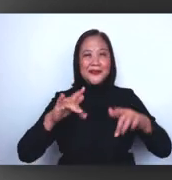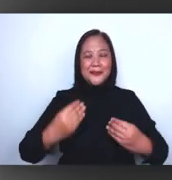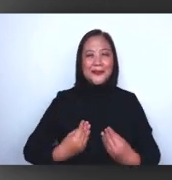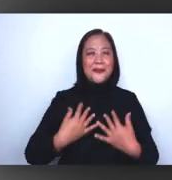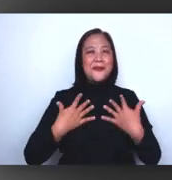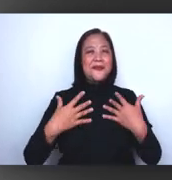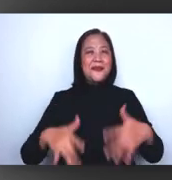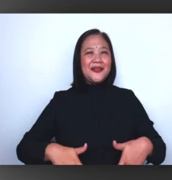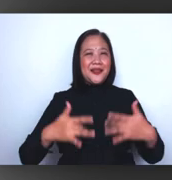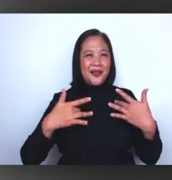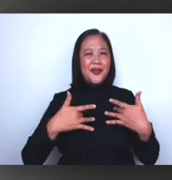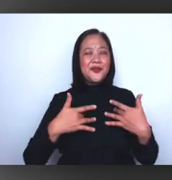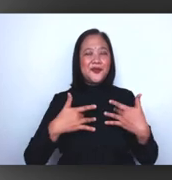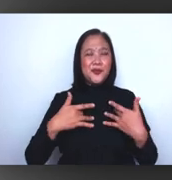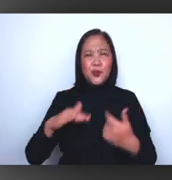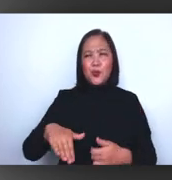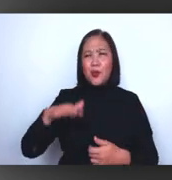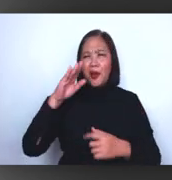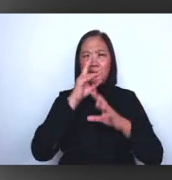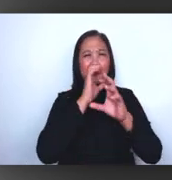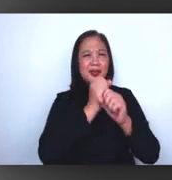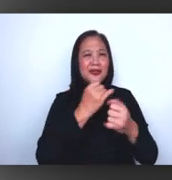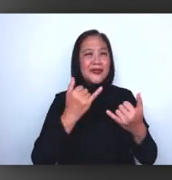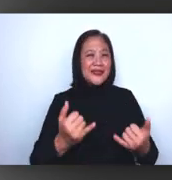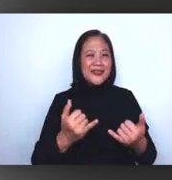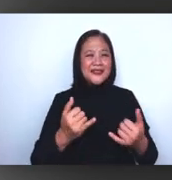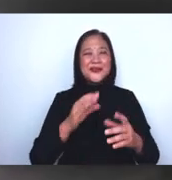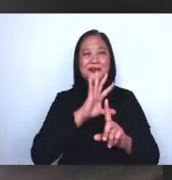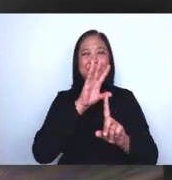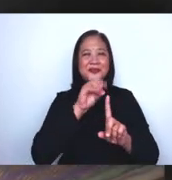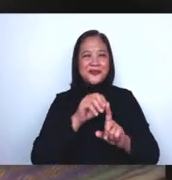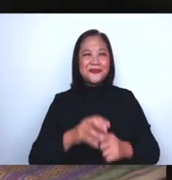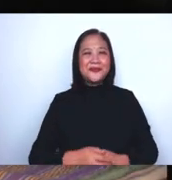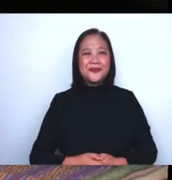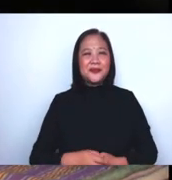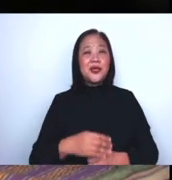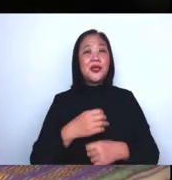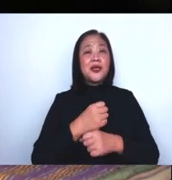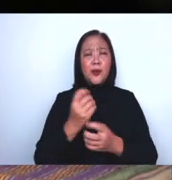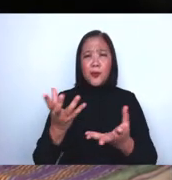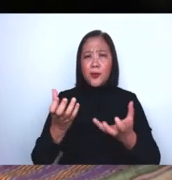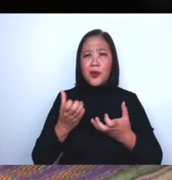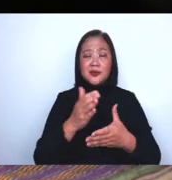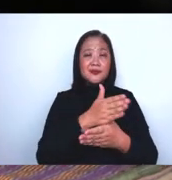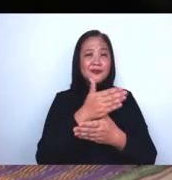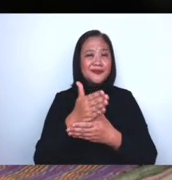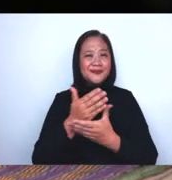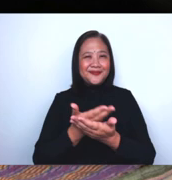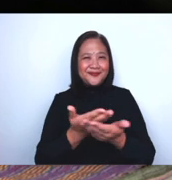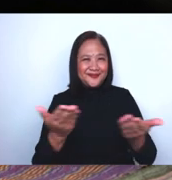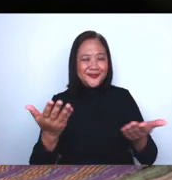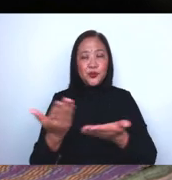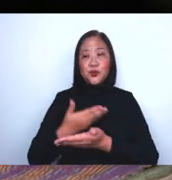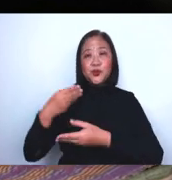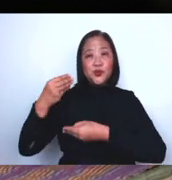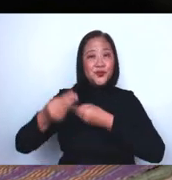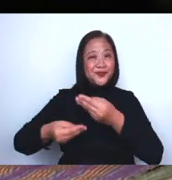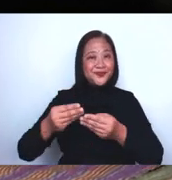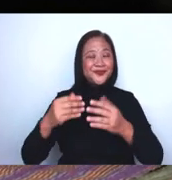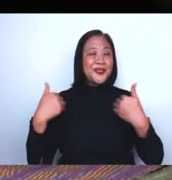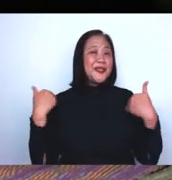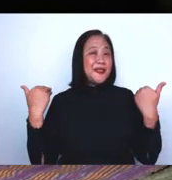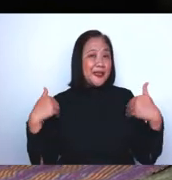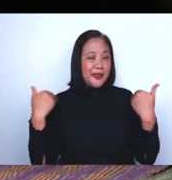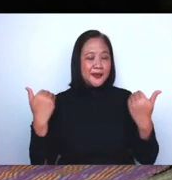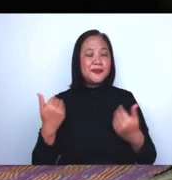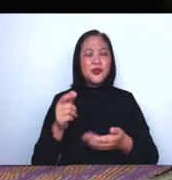life, grew up admiring these forms of culture and wanting to share them to the new generation,